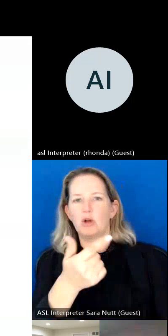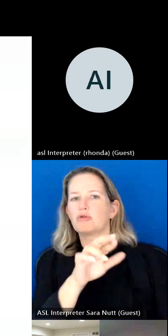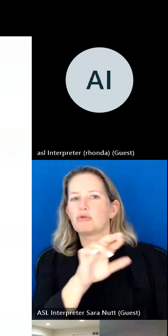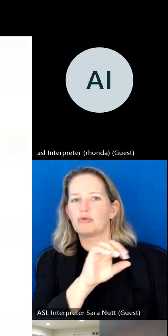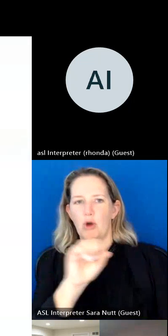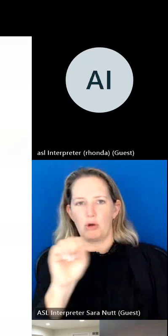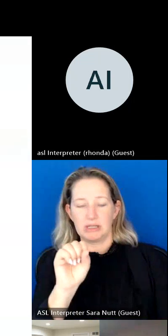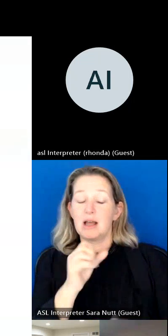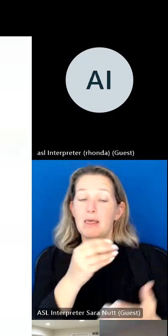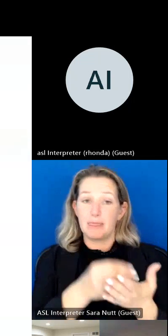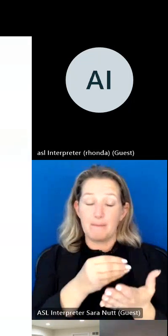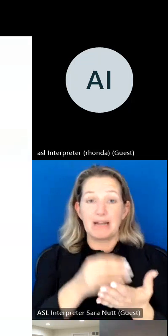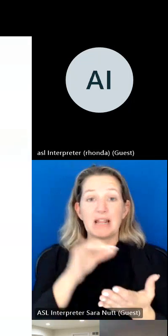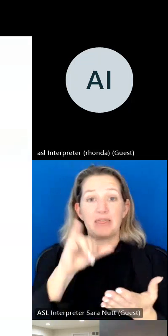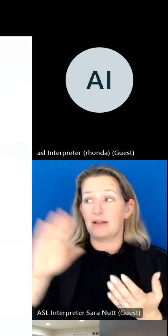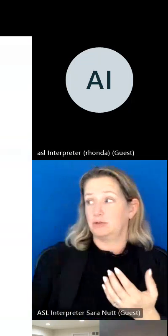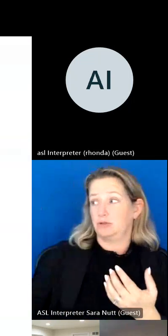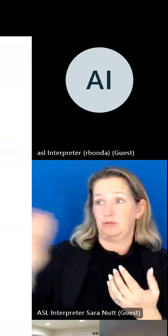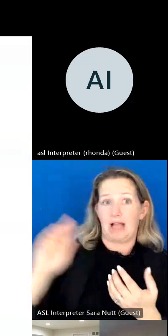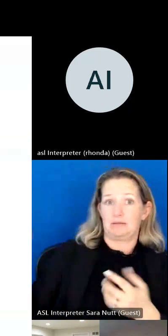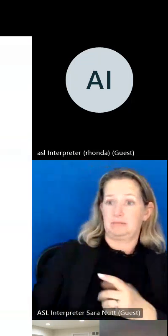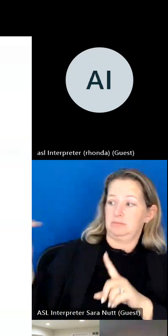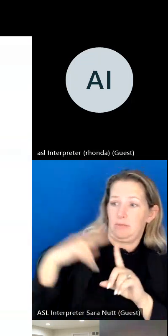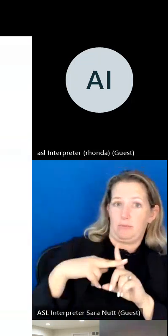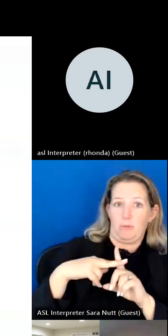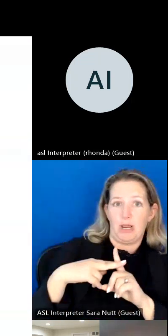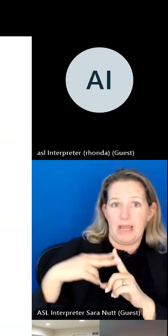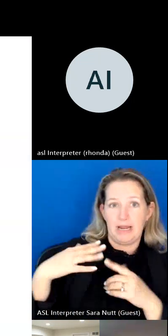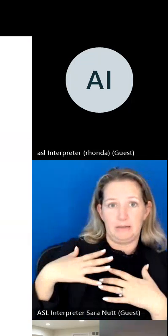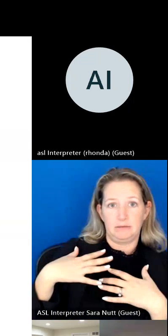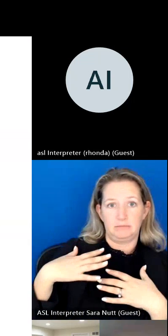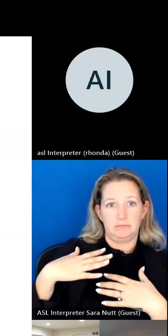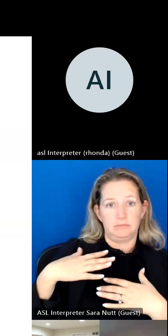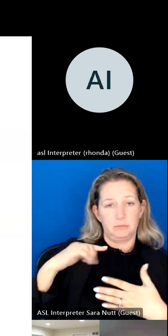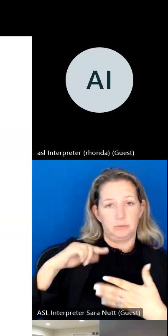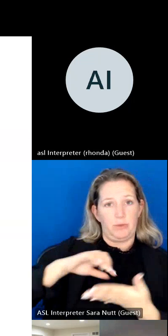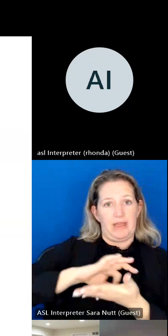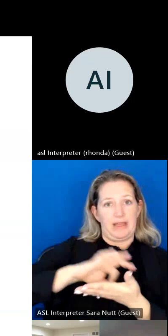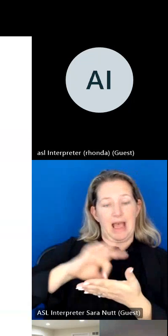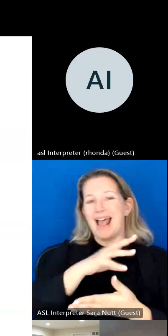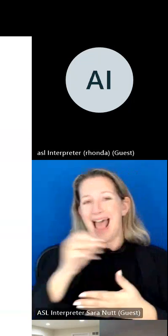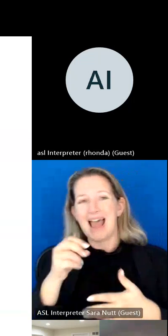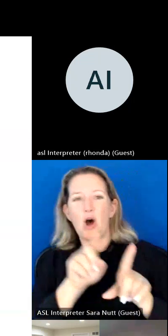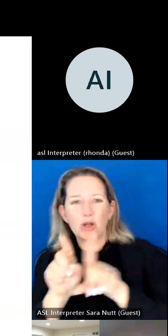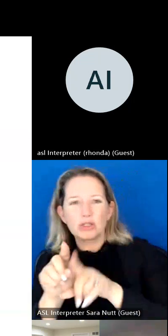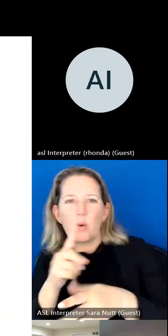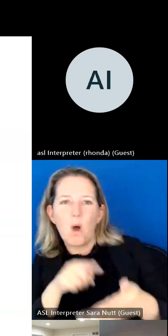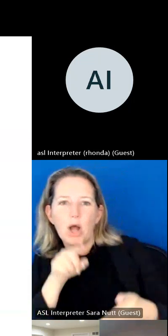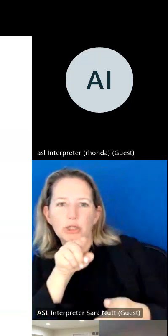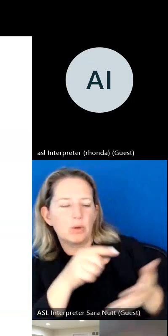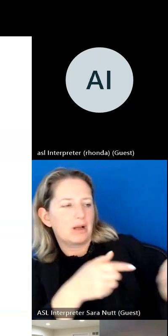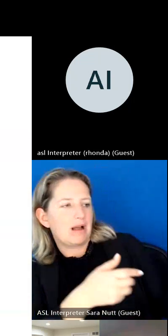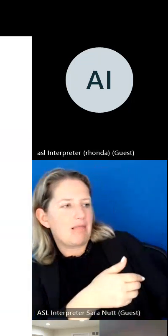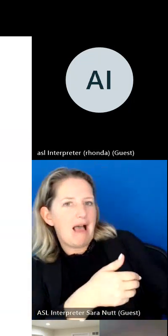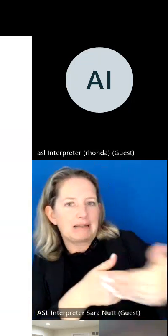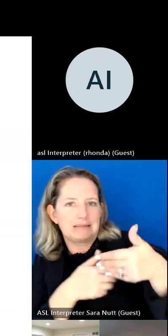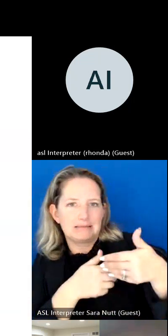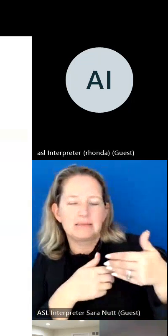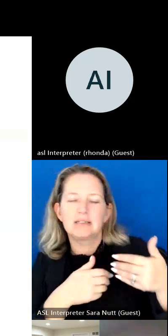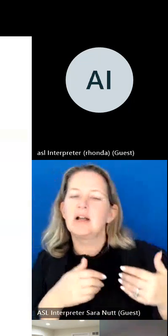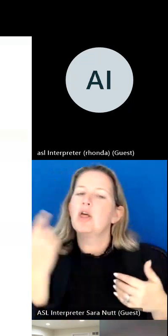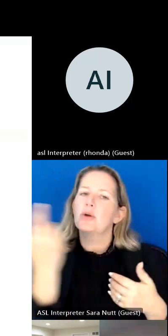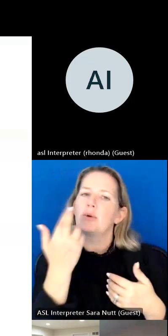to your account plus what you collect in reimbursables. The reason you need to make a distinction, though, is if you were to add up all the gross, you